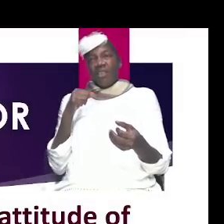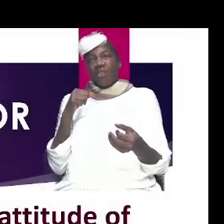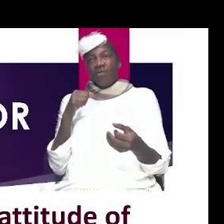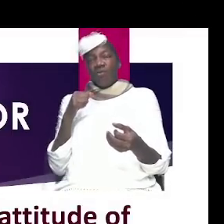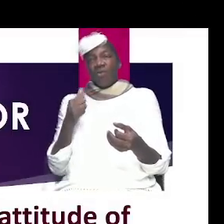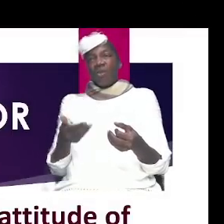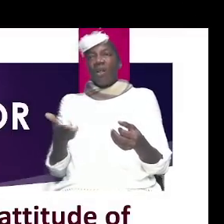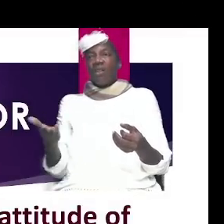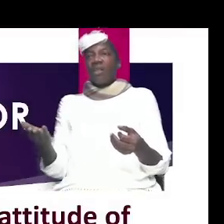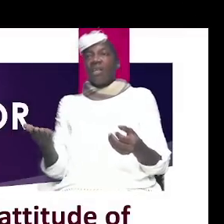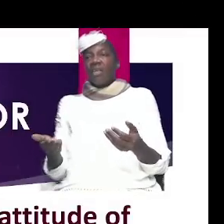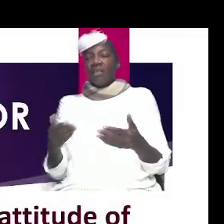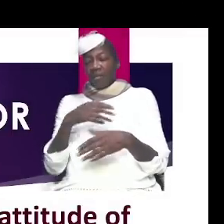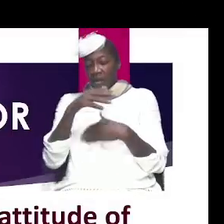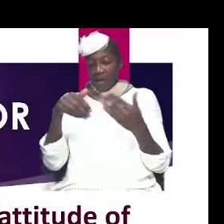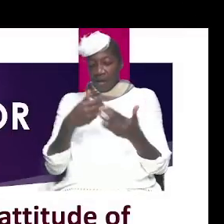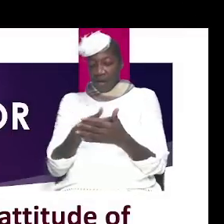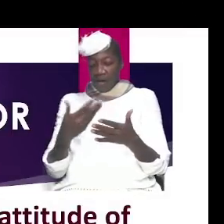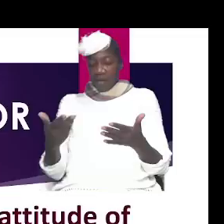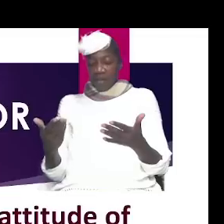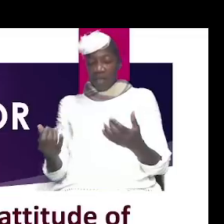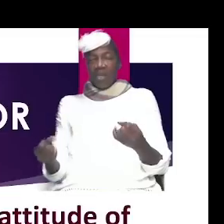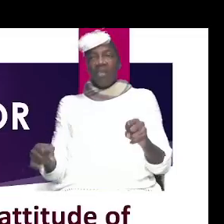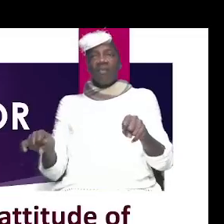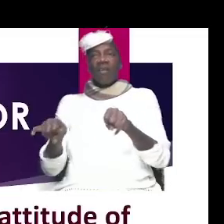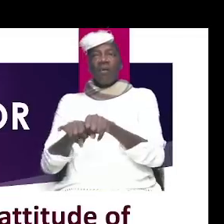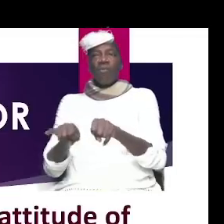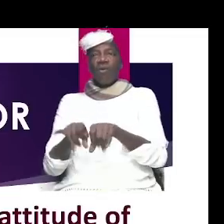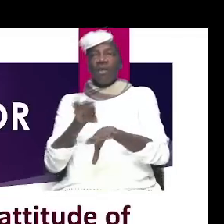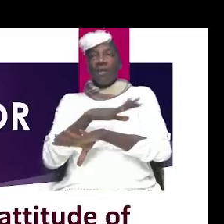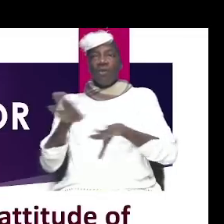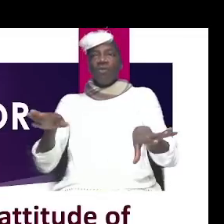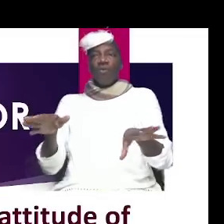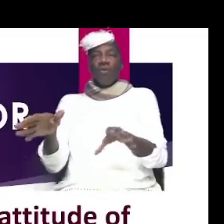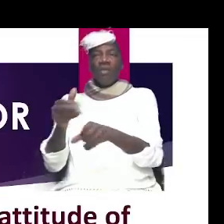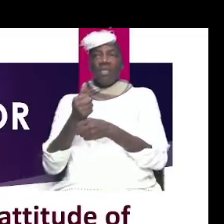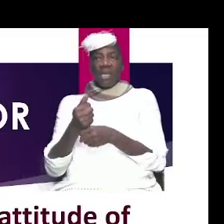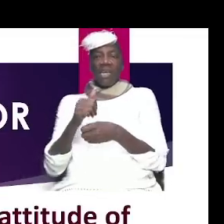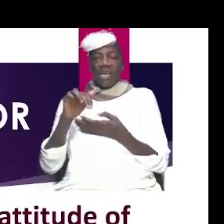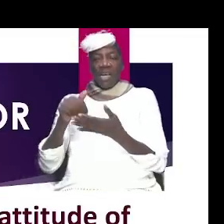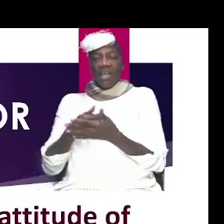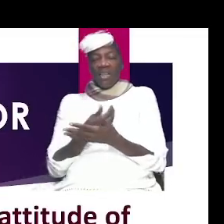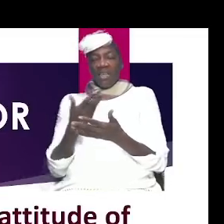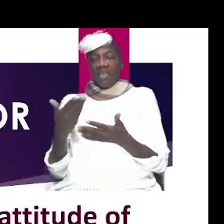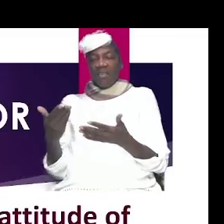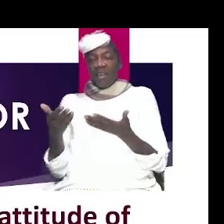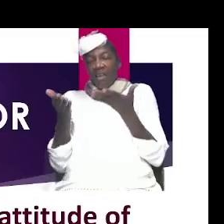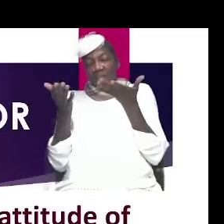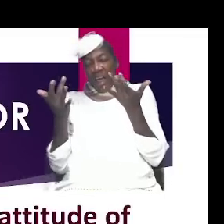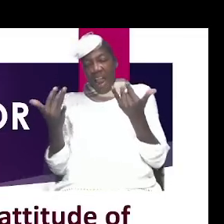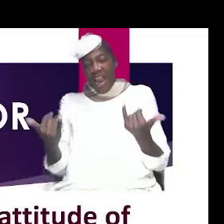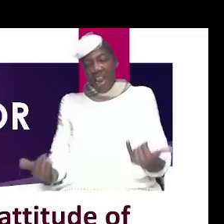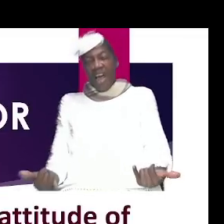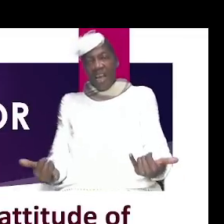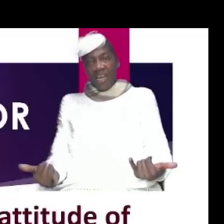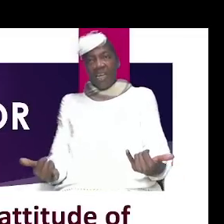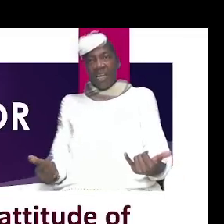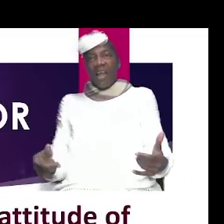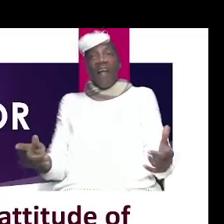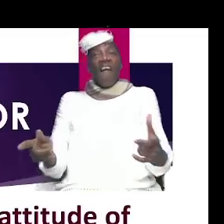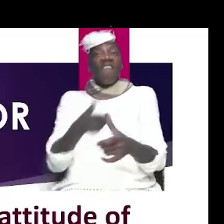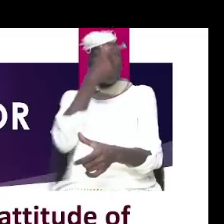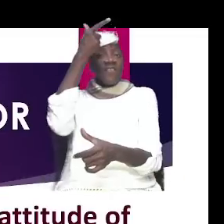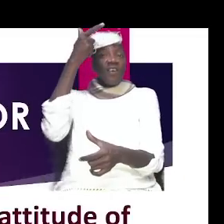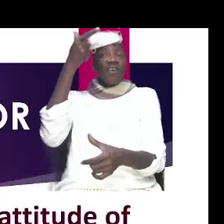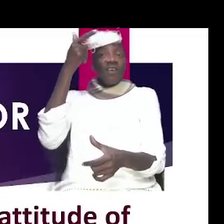These are all things, and it is important, do not take these things lightly. For if there be first a